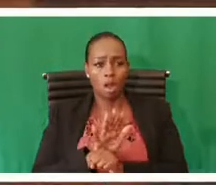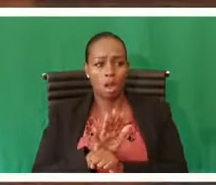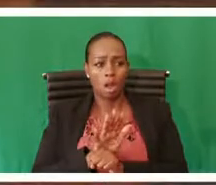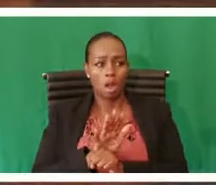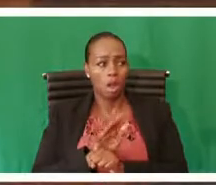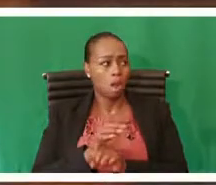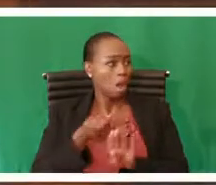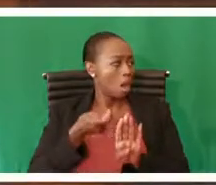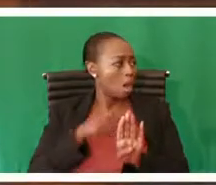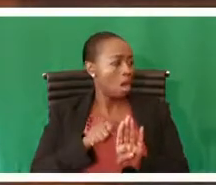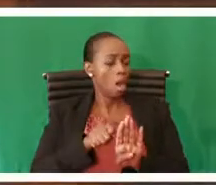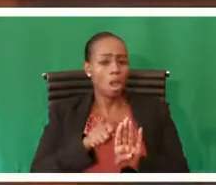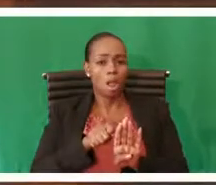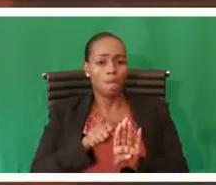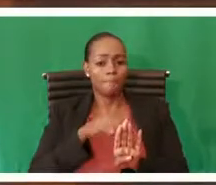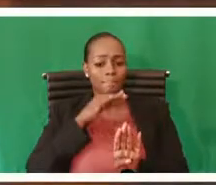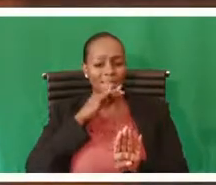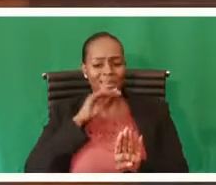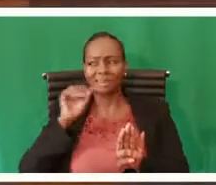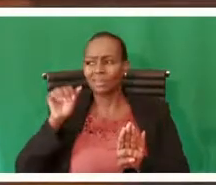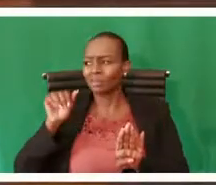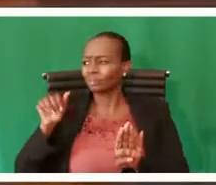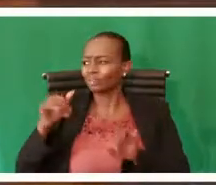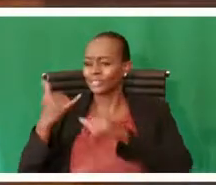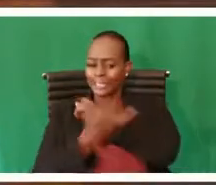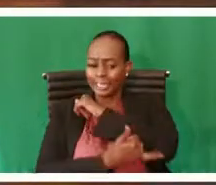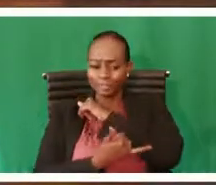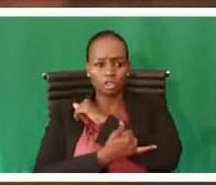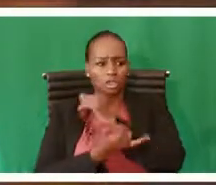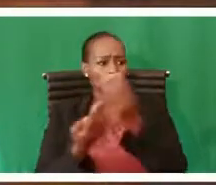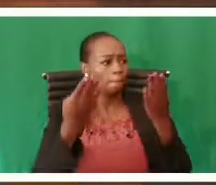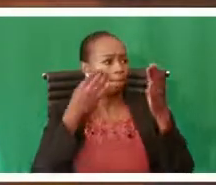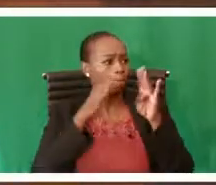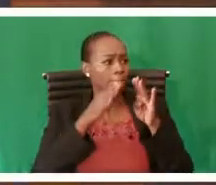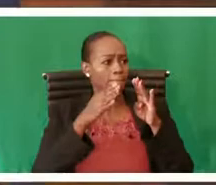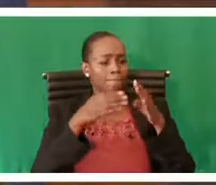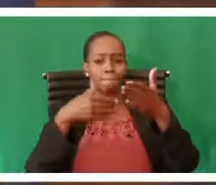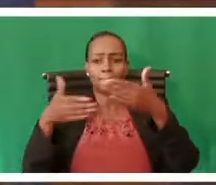that industries stop. Countries lock also their